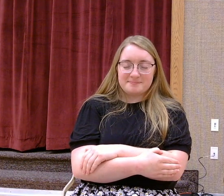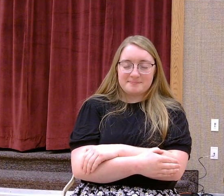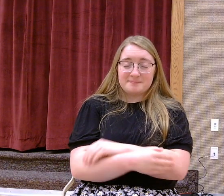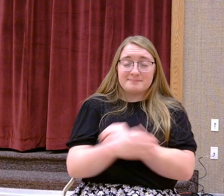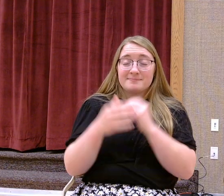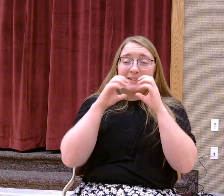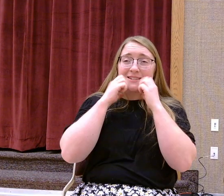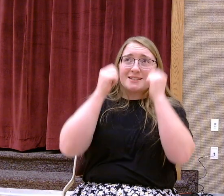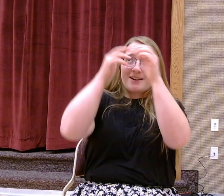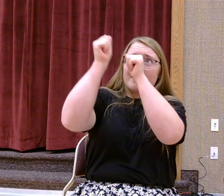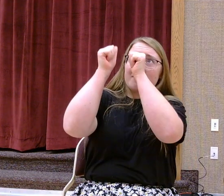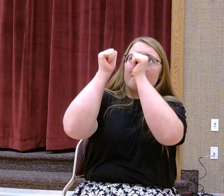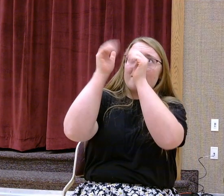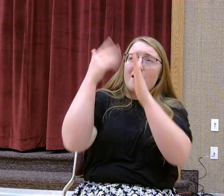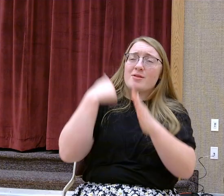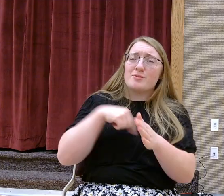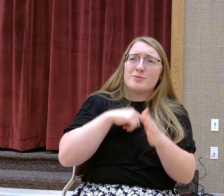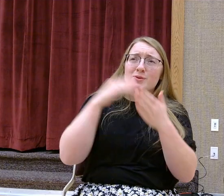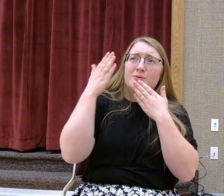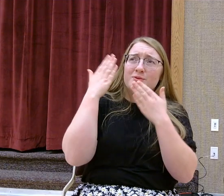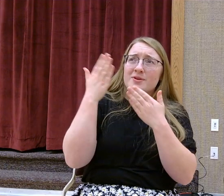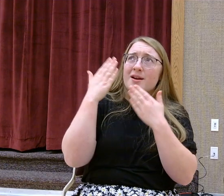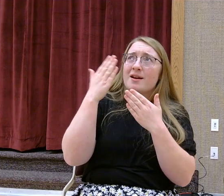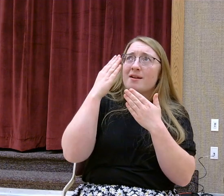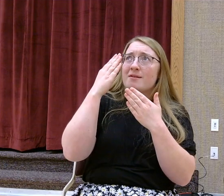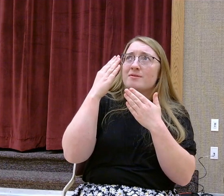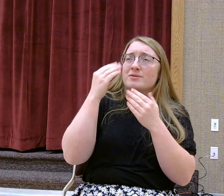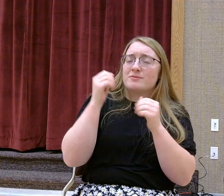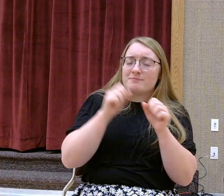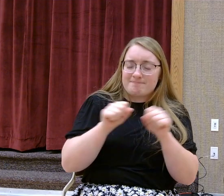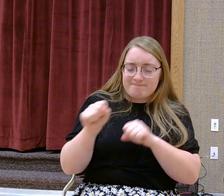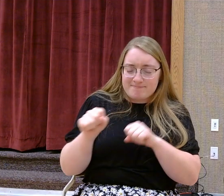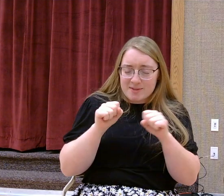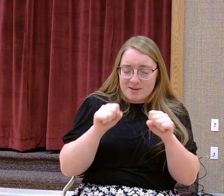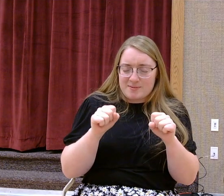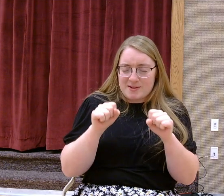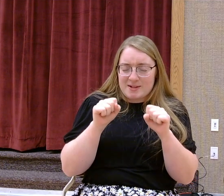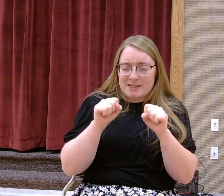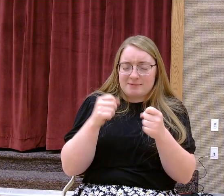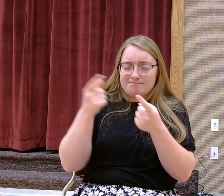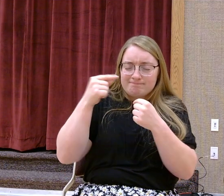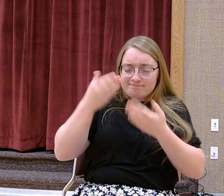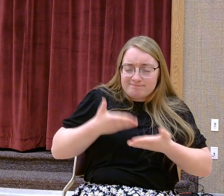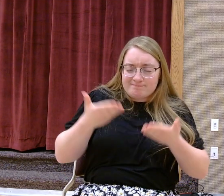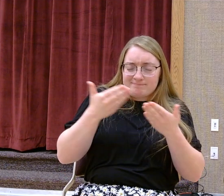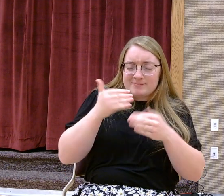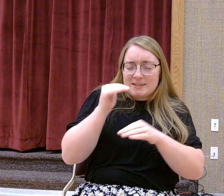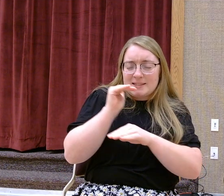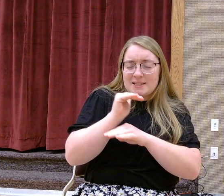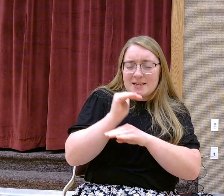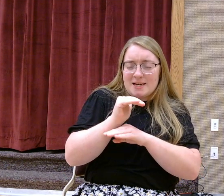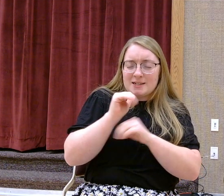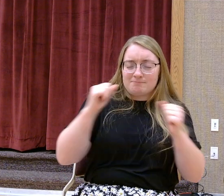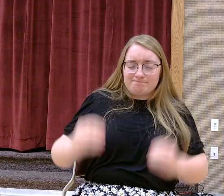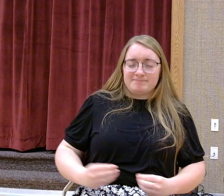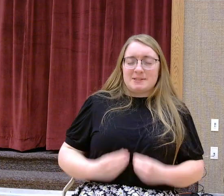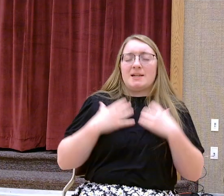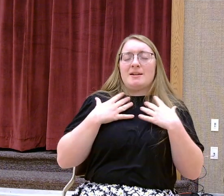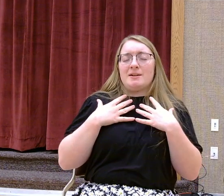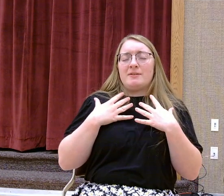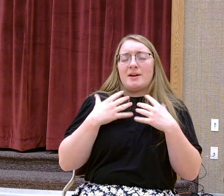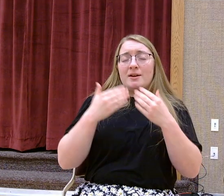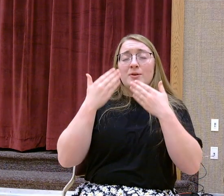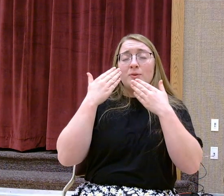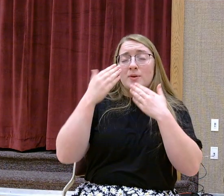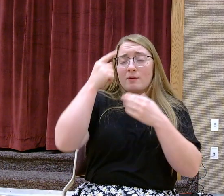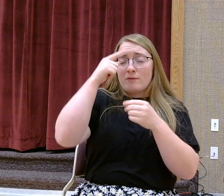Dear Heavenly Father, we are so very grateful for the ability to come here tonight and to be edified. We are so grateful for the